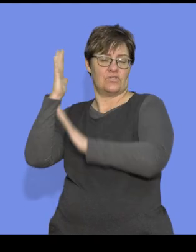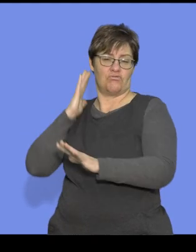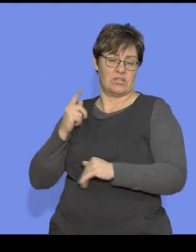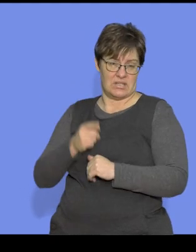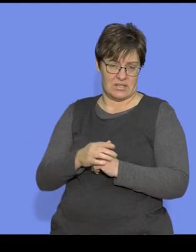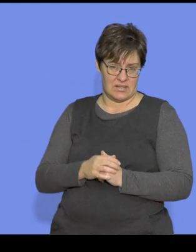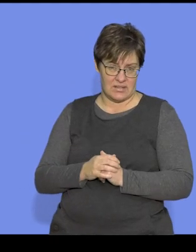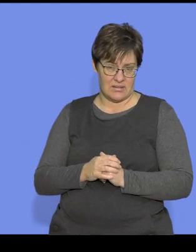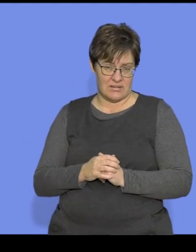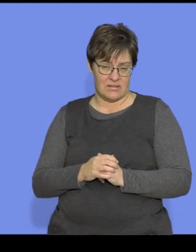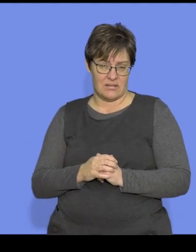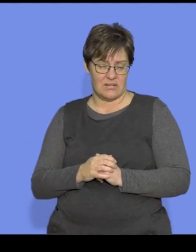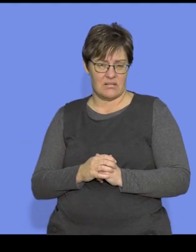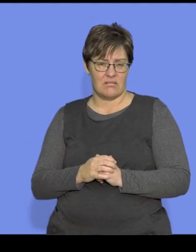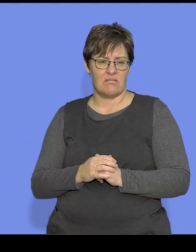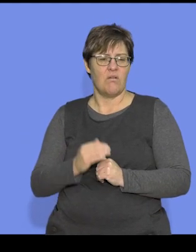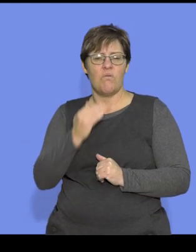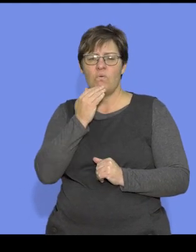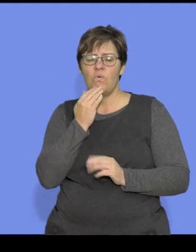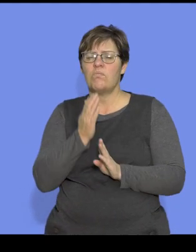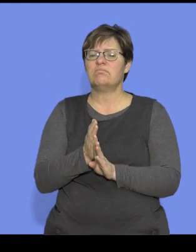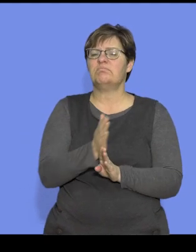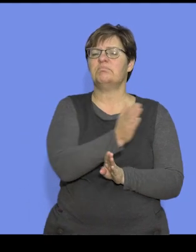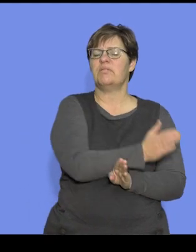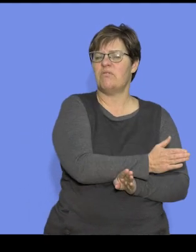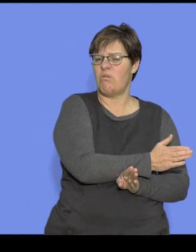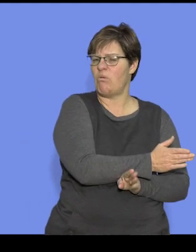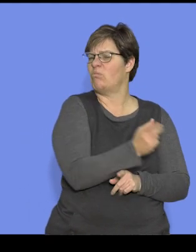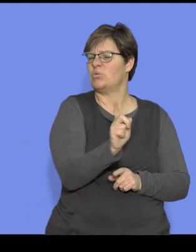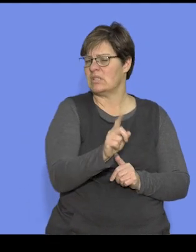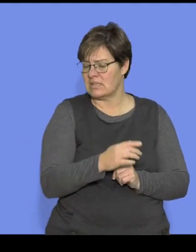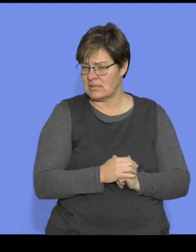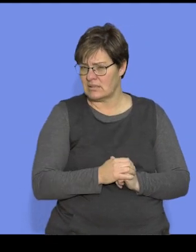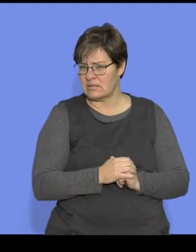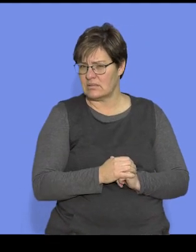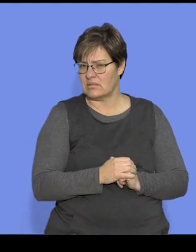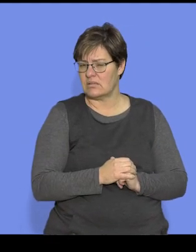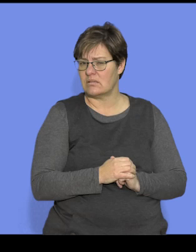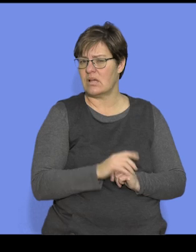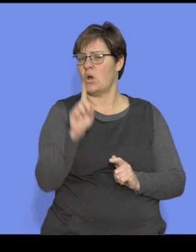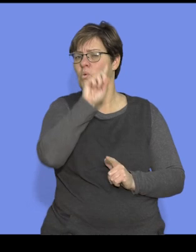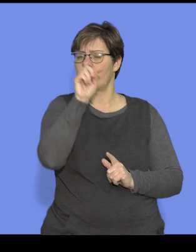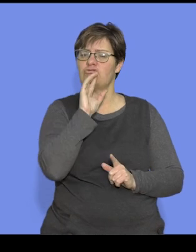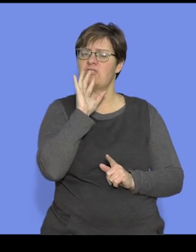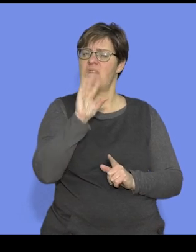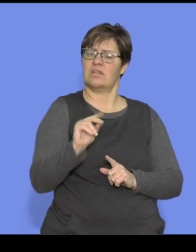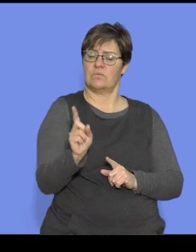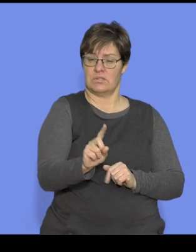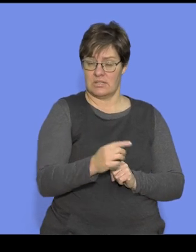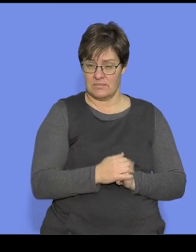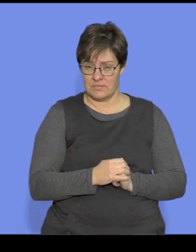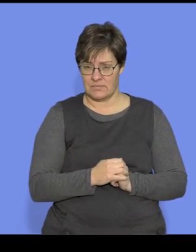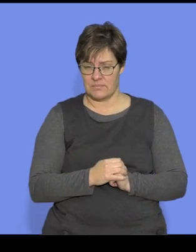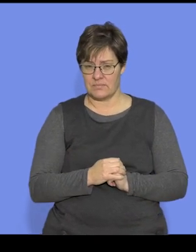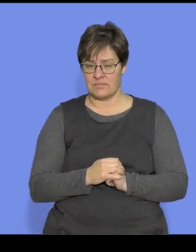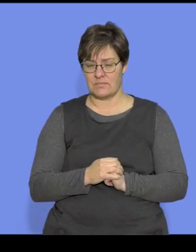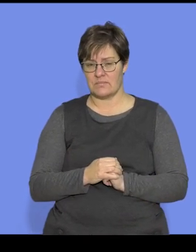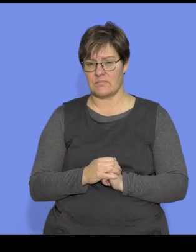of the history, basically who came before who. So what kind of questions are they going to ask